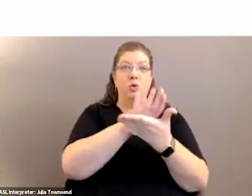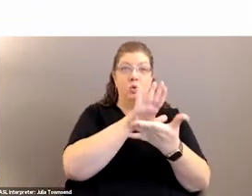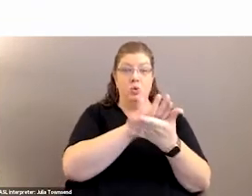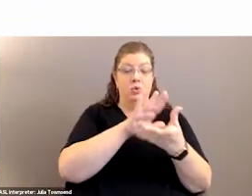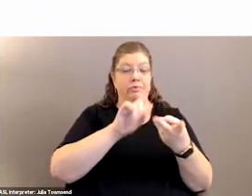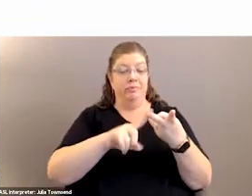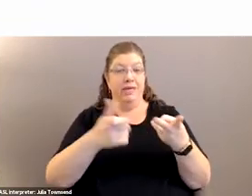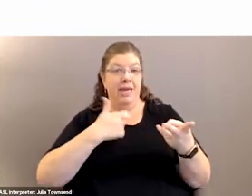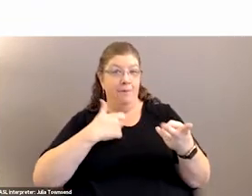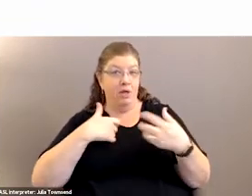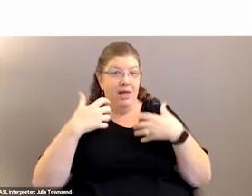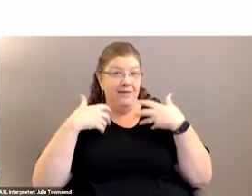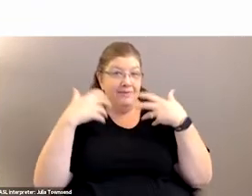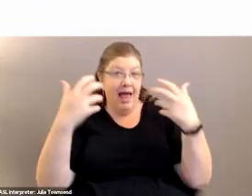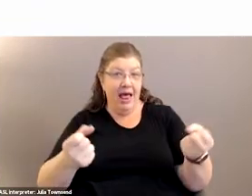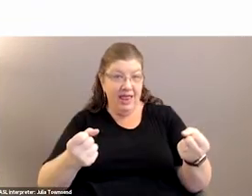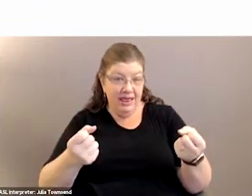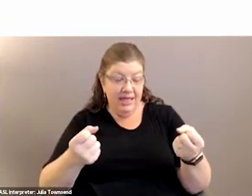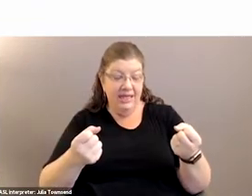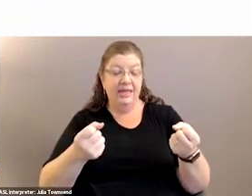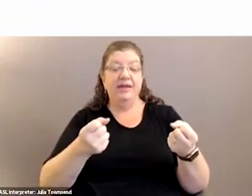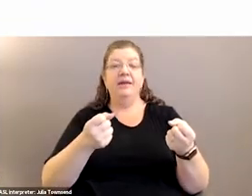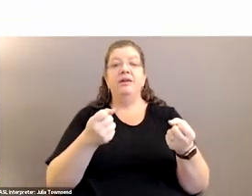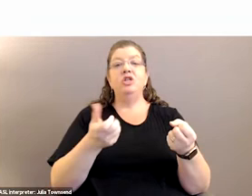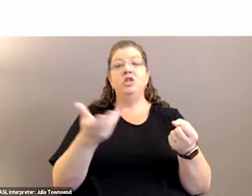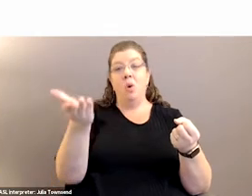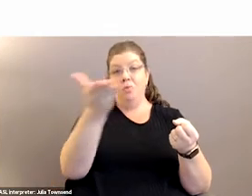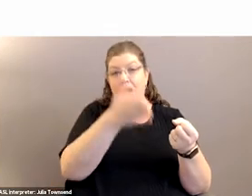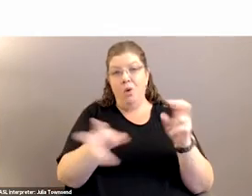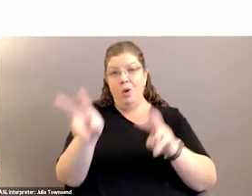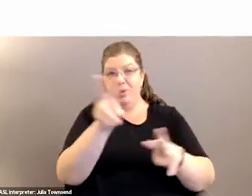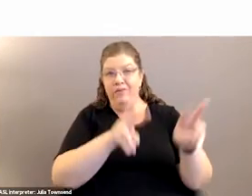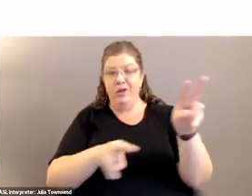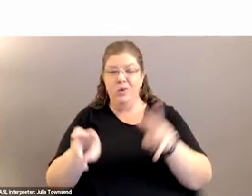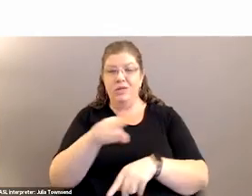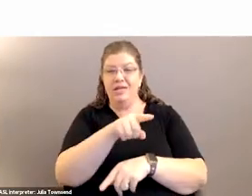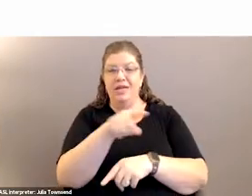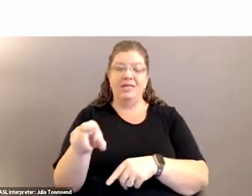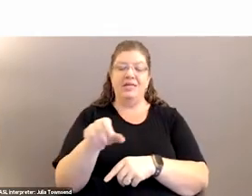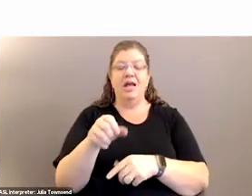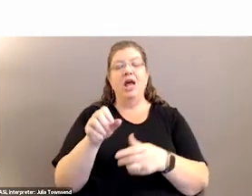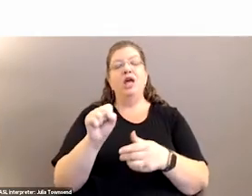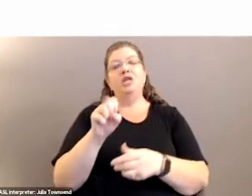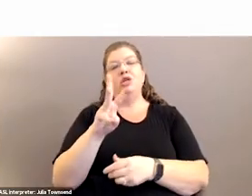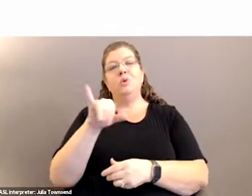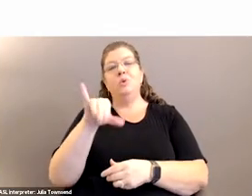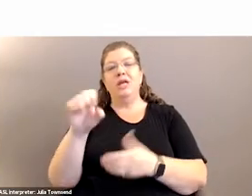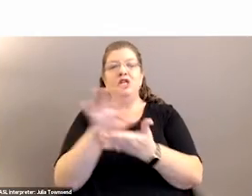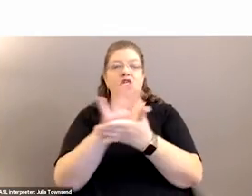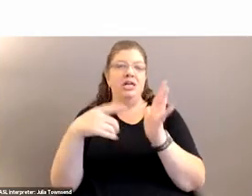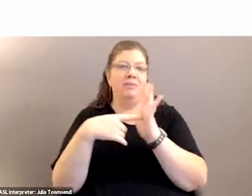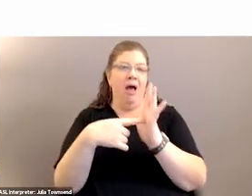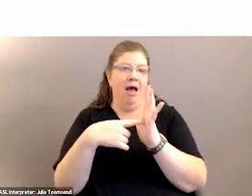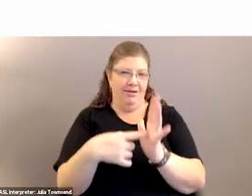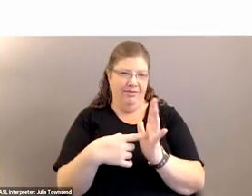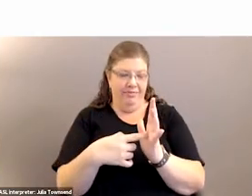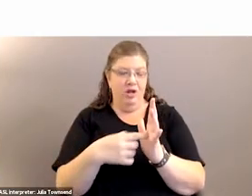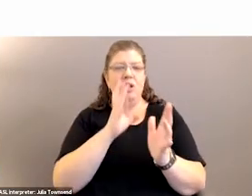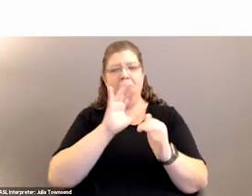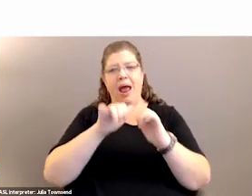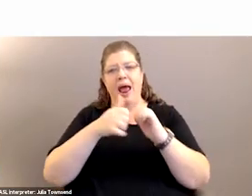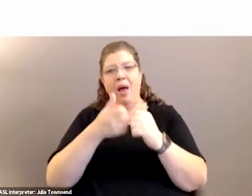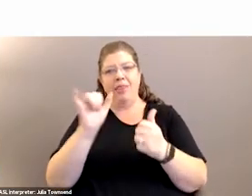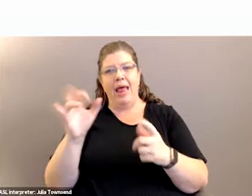healthy and this so i want to review the swiss cheese model and i want to talk about um how it really